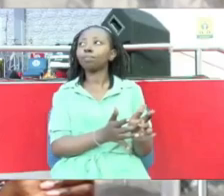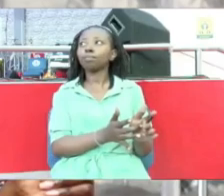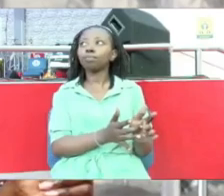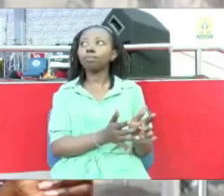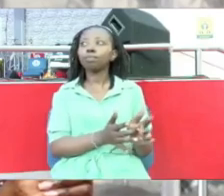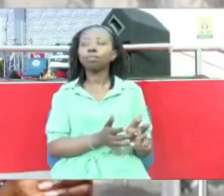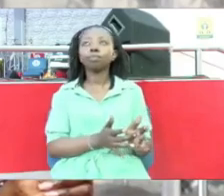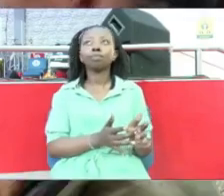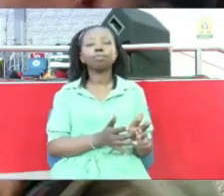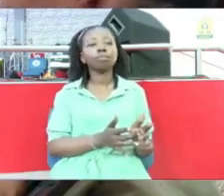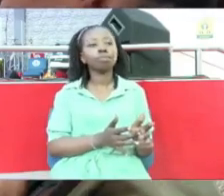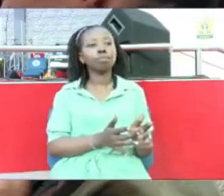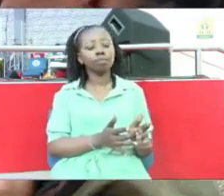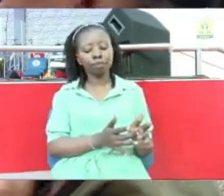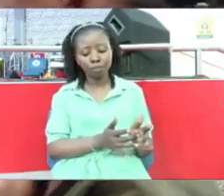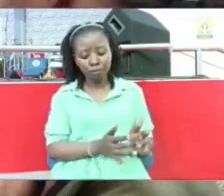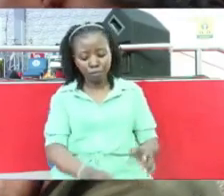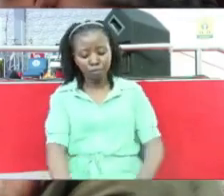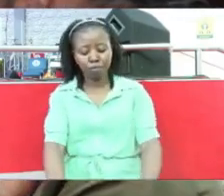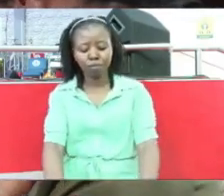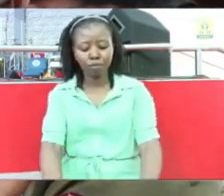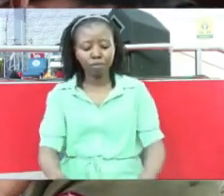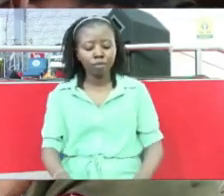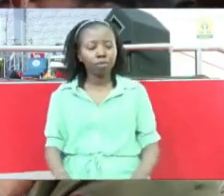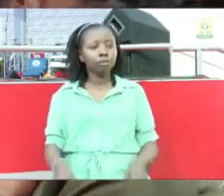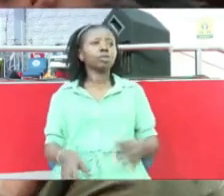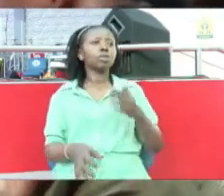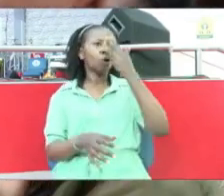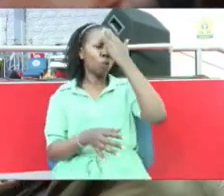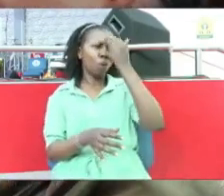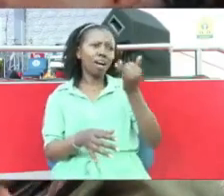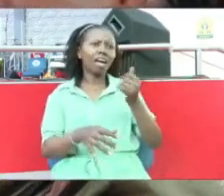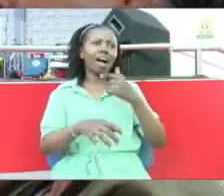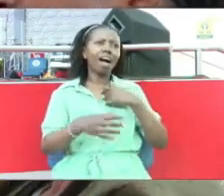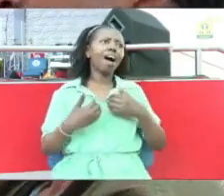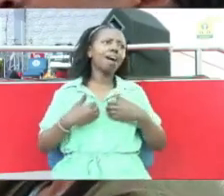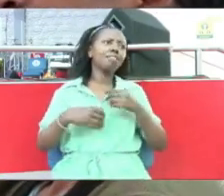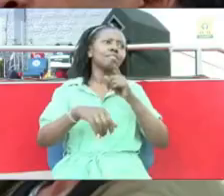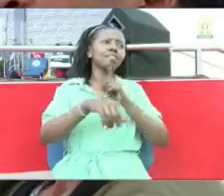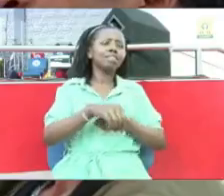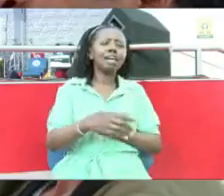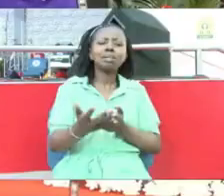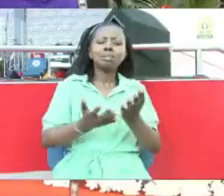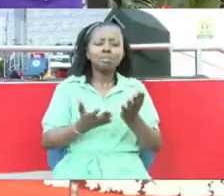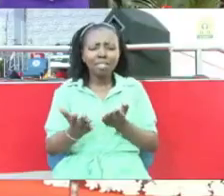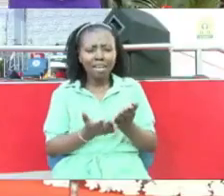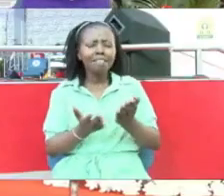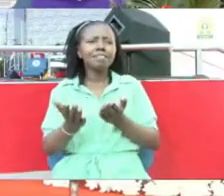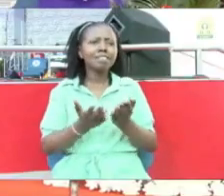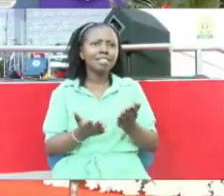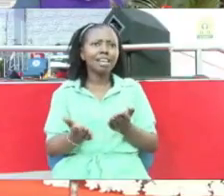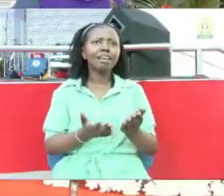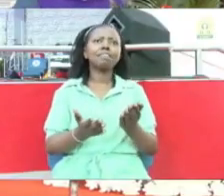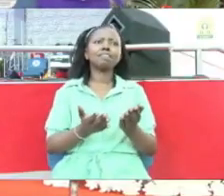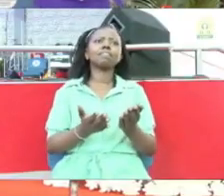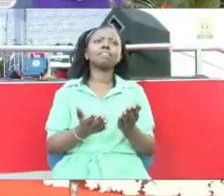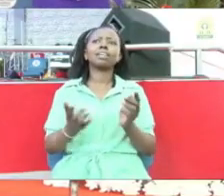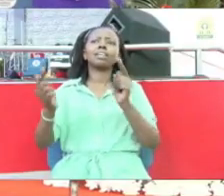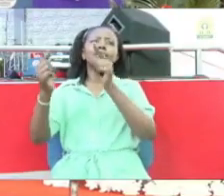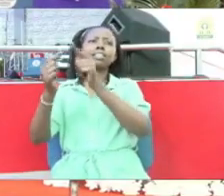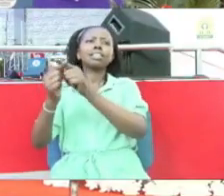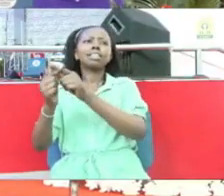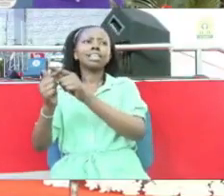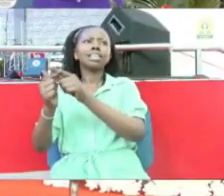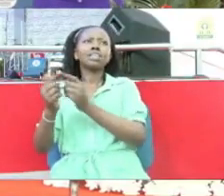ndio ukaweze kukaa mahali pa Bwana. Because there are times we serve and serve and serve until it gets to a moment where we